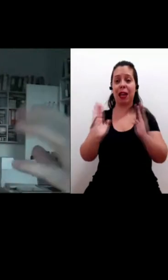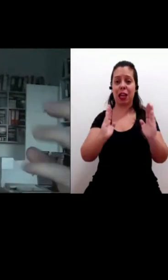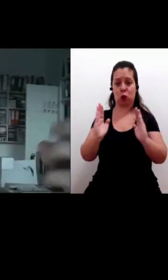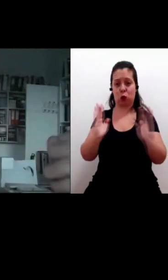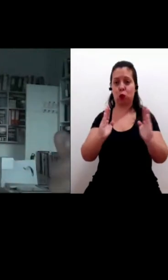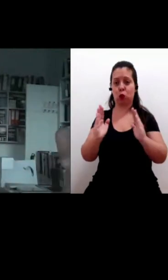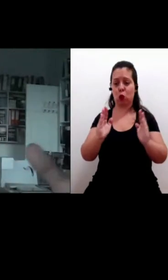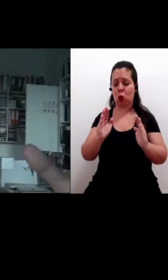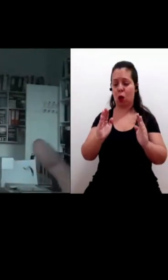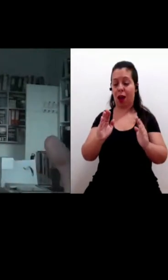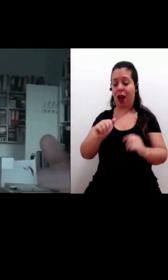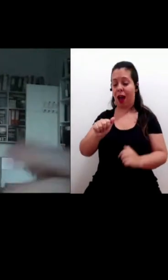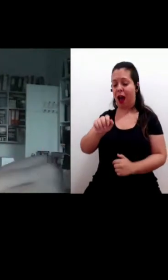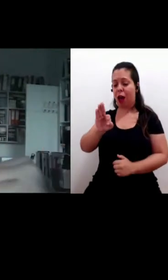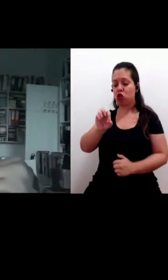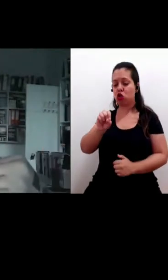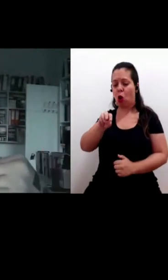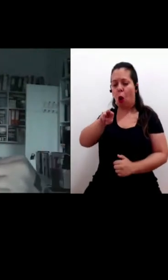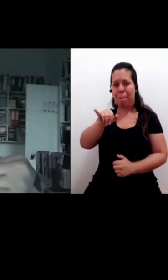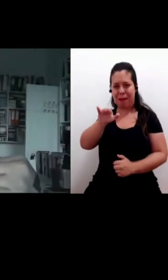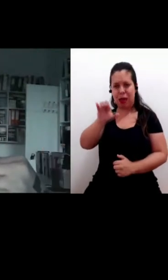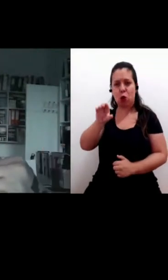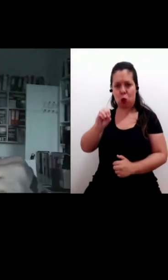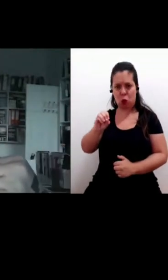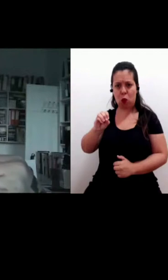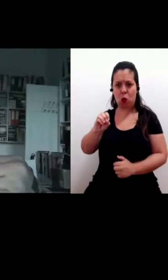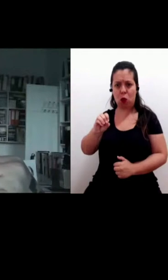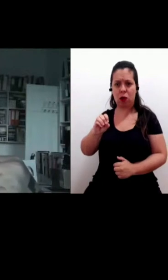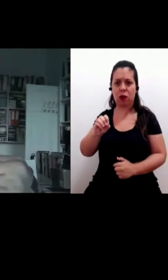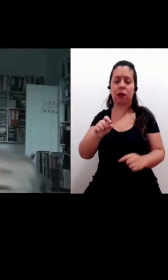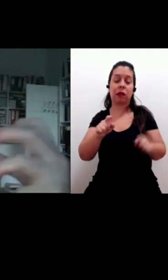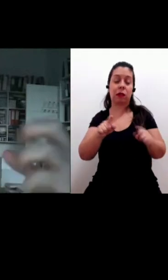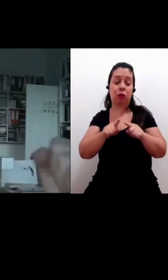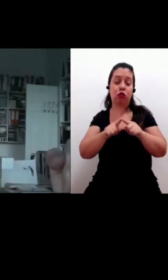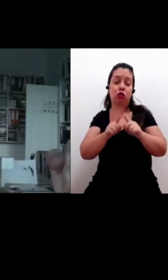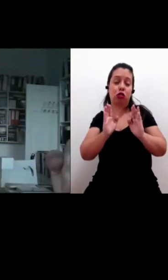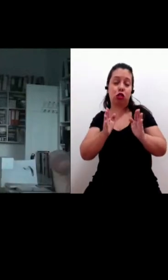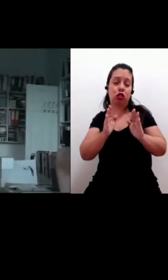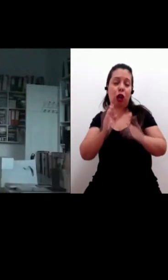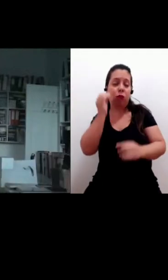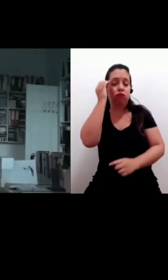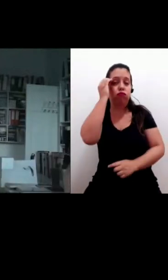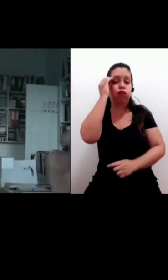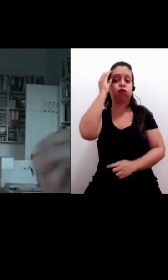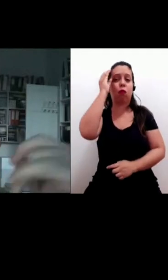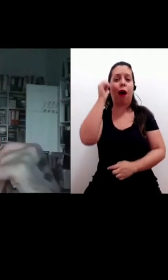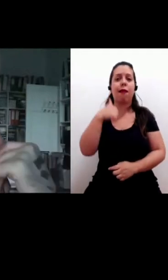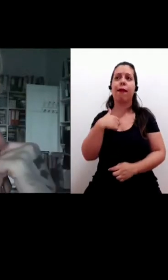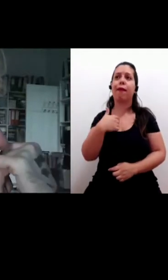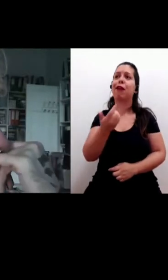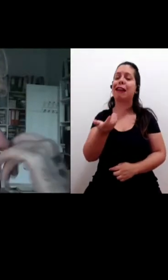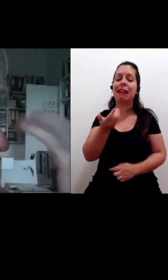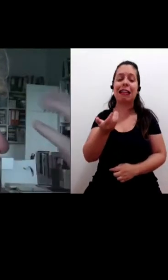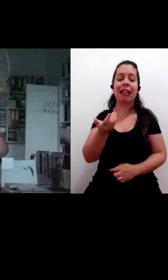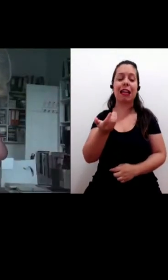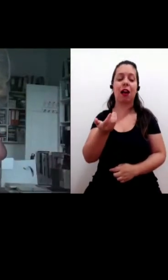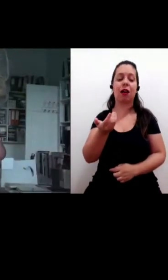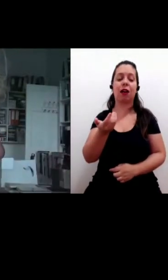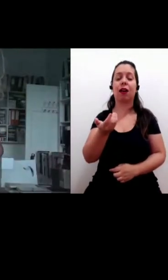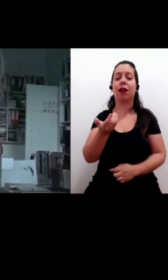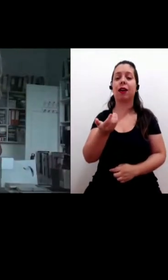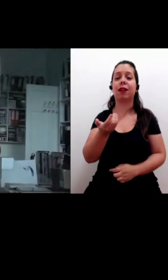world and the subatomic world. And I really wanted to make a sort of quite